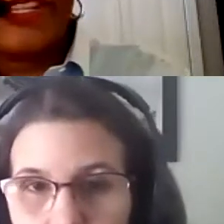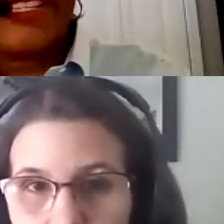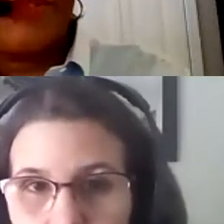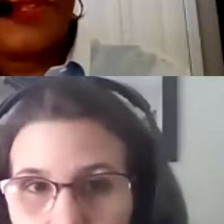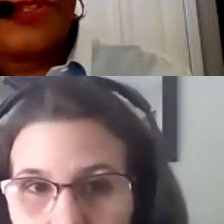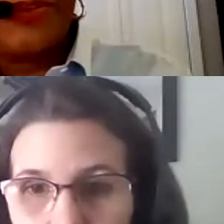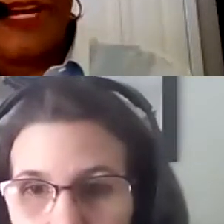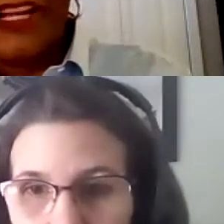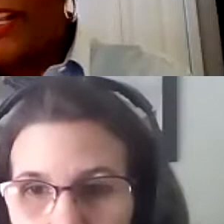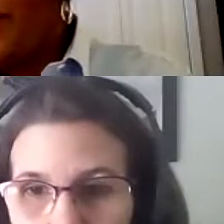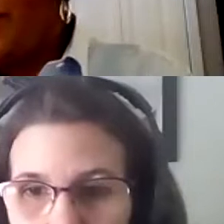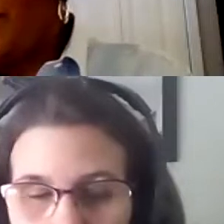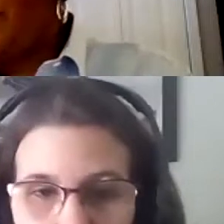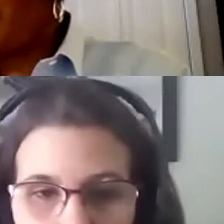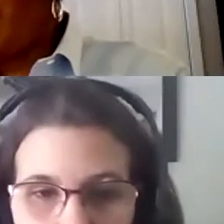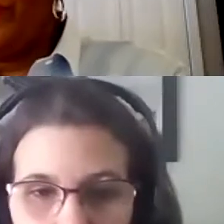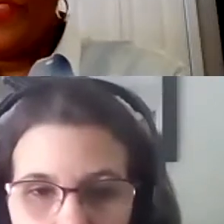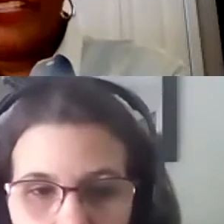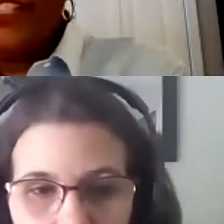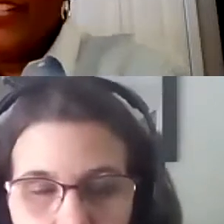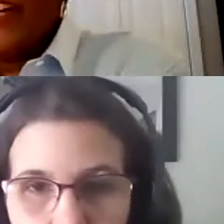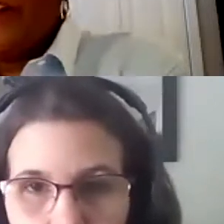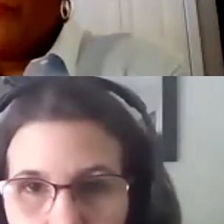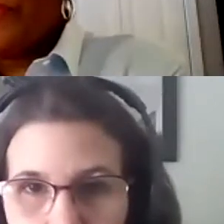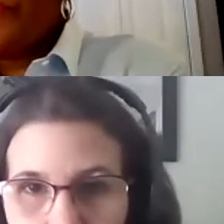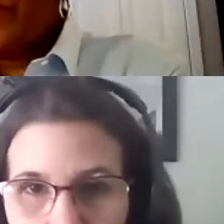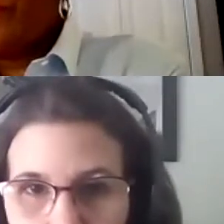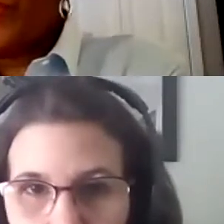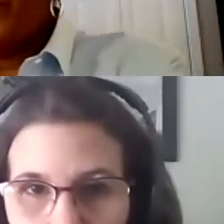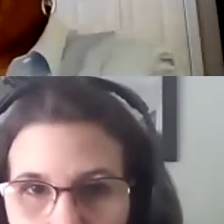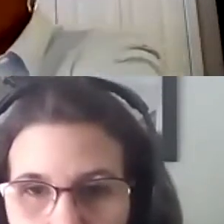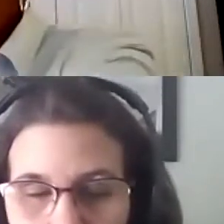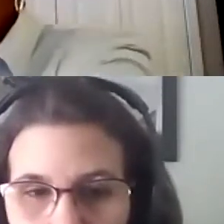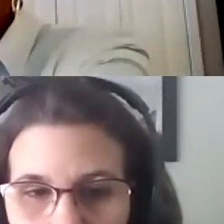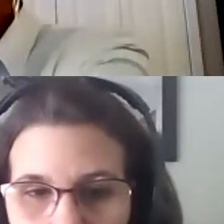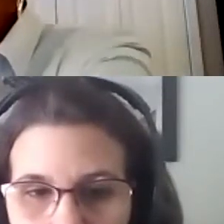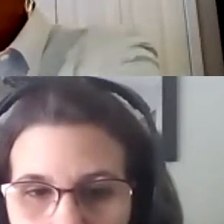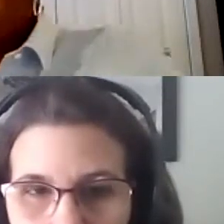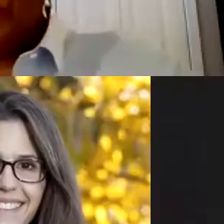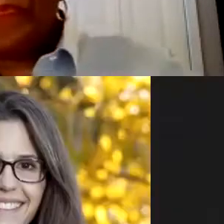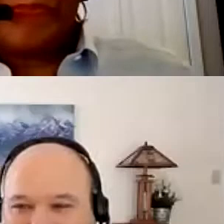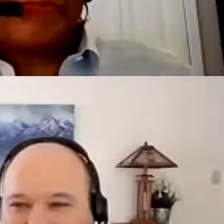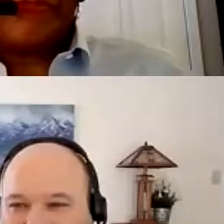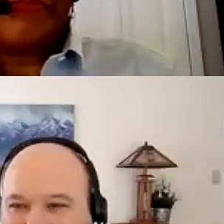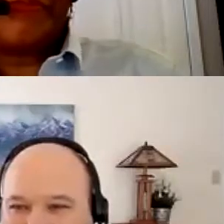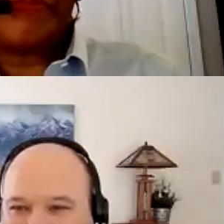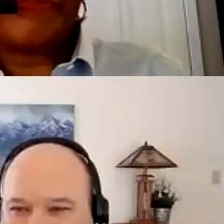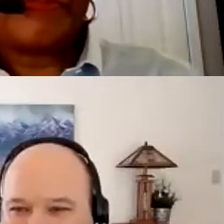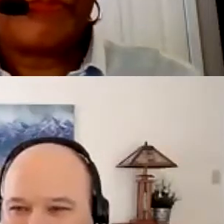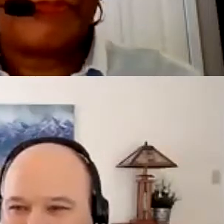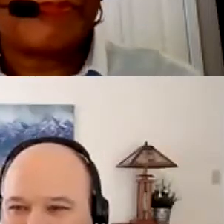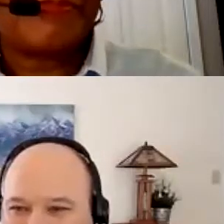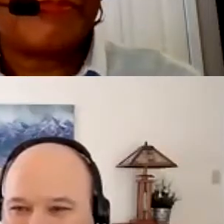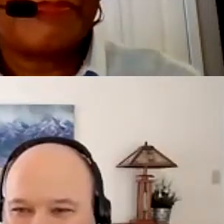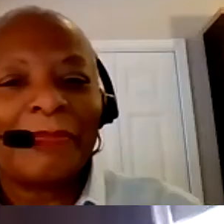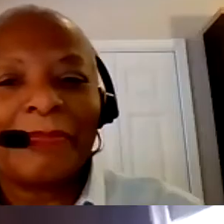turn things over to Dr. Houtenville for the final portion of this session. Well, thank you all very much. That was a